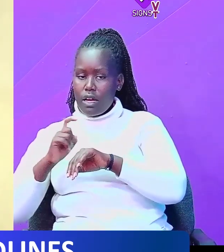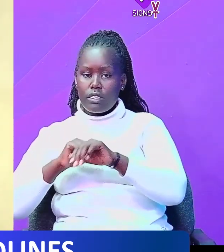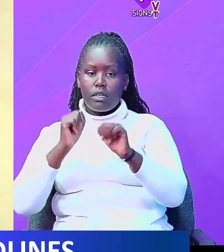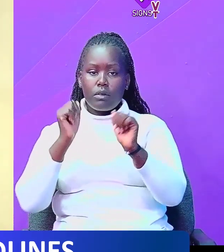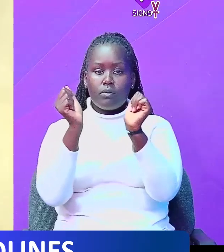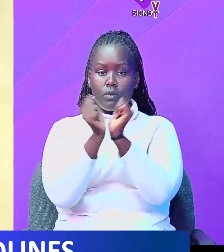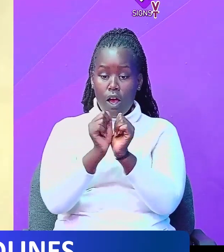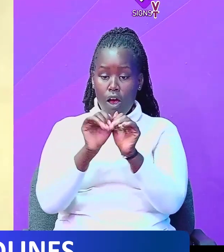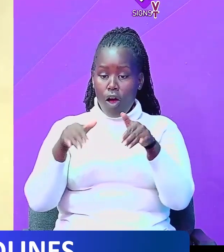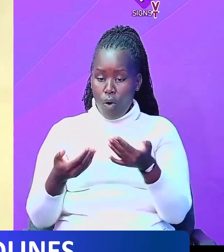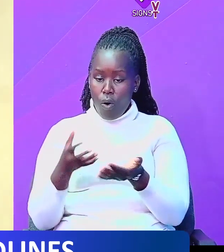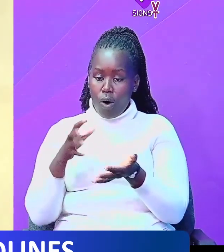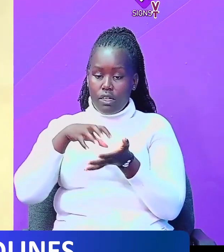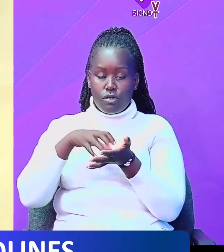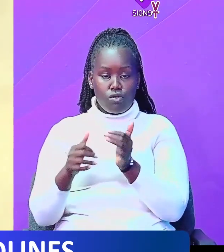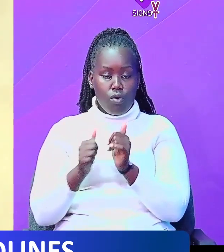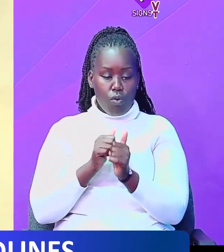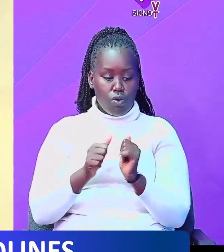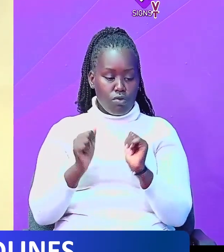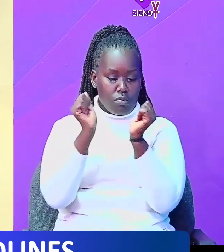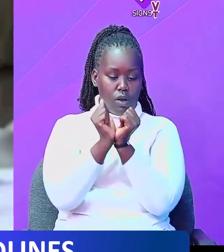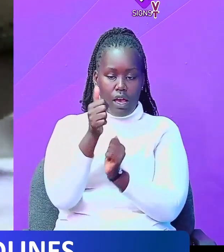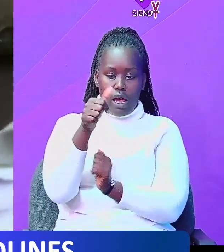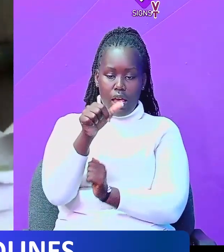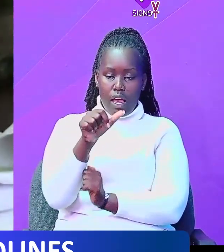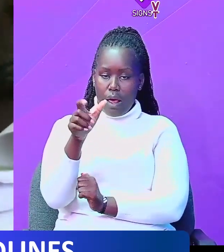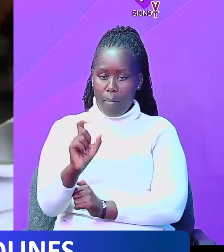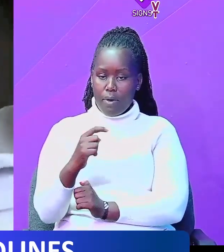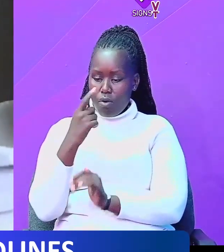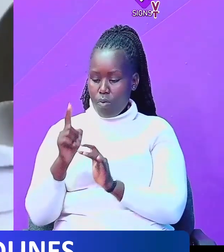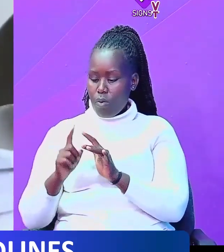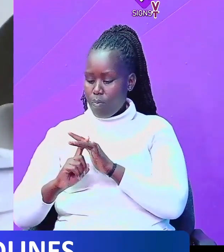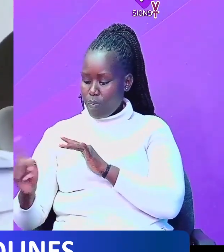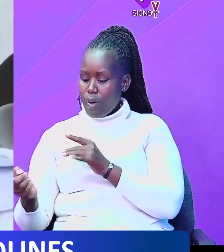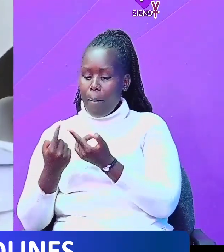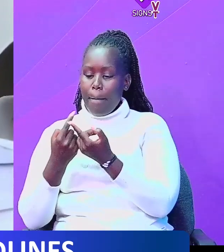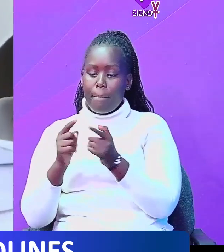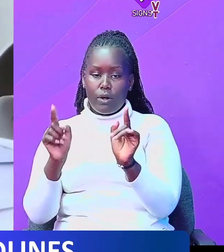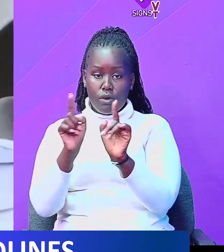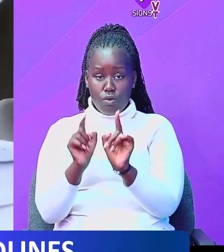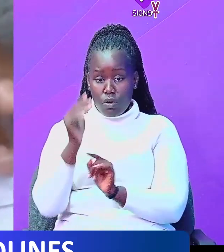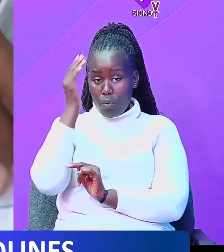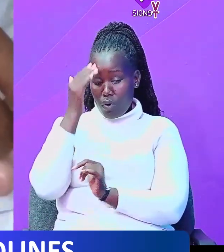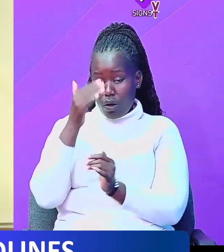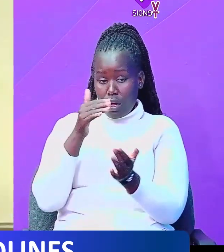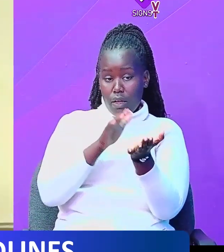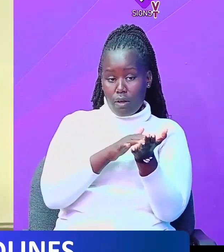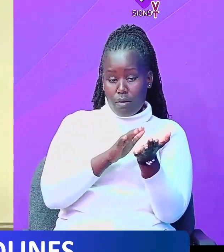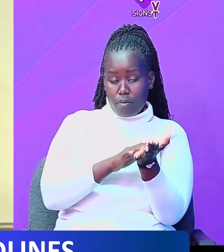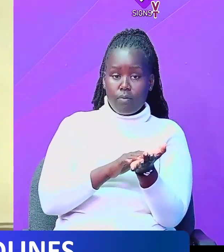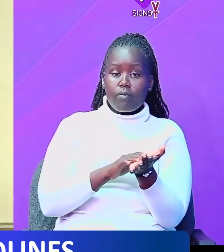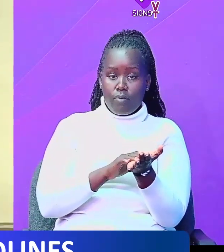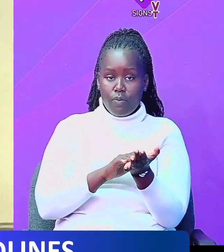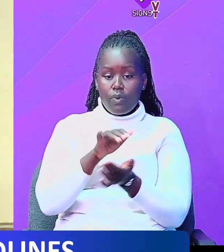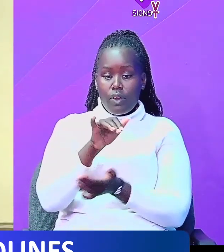incident that they had arrested anyone who had escaped. However, we noted in the remarks column in that